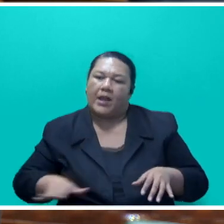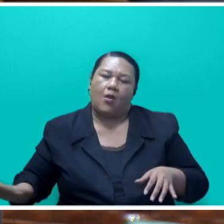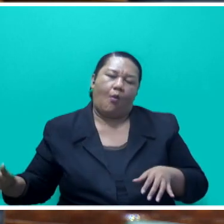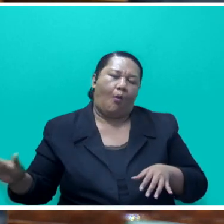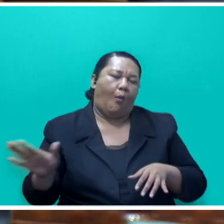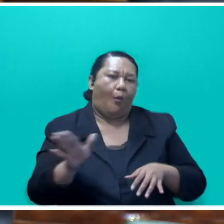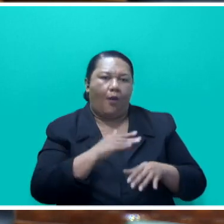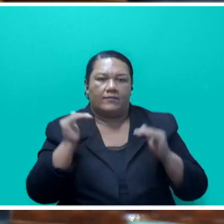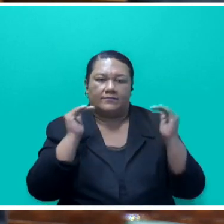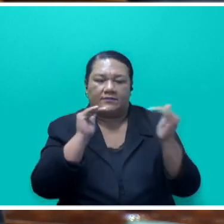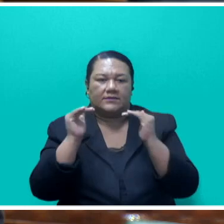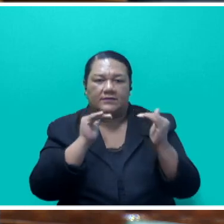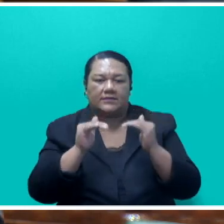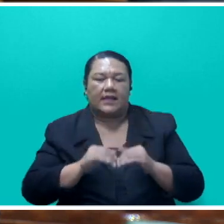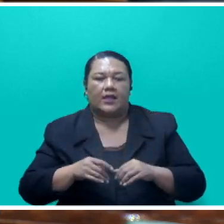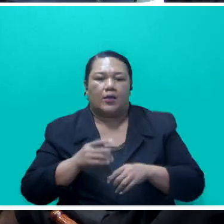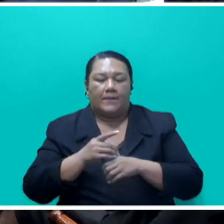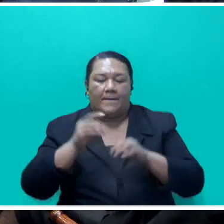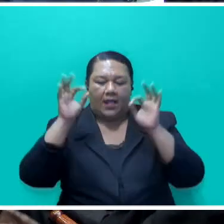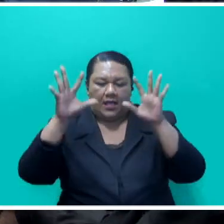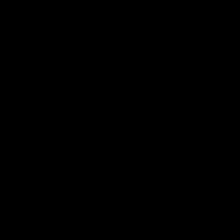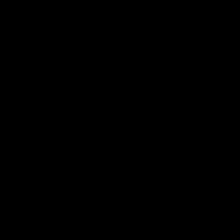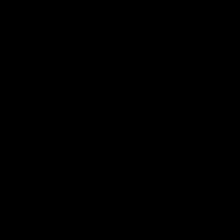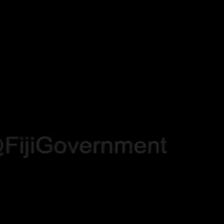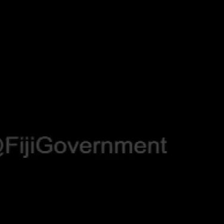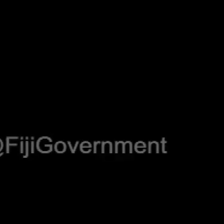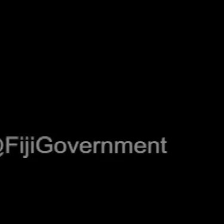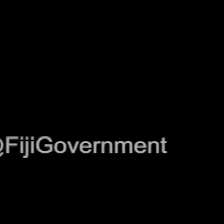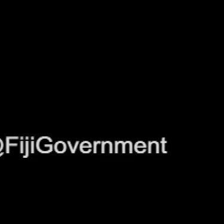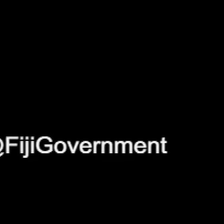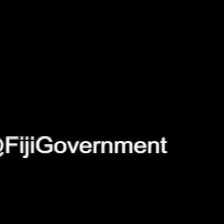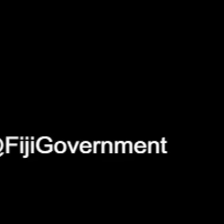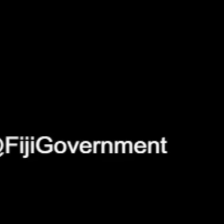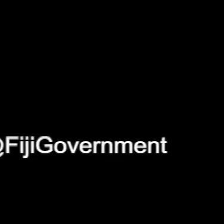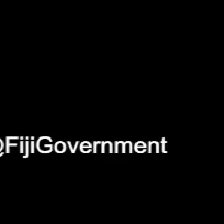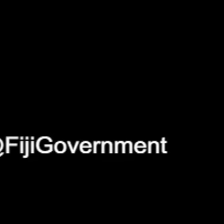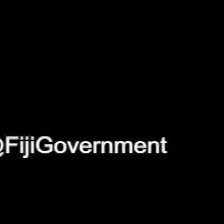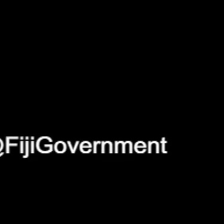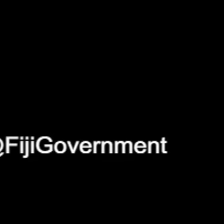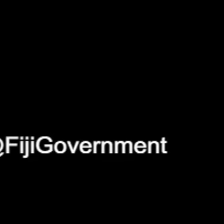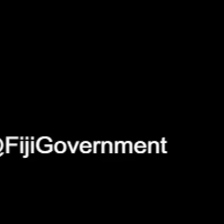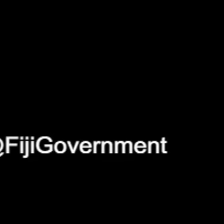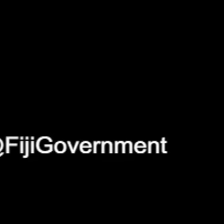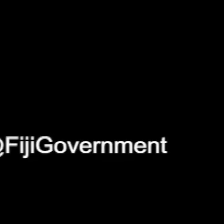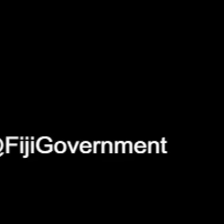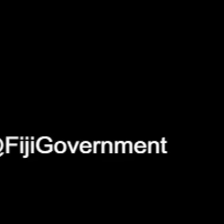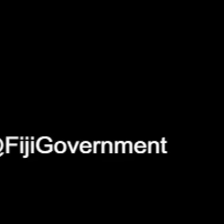constitutional. Such a model of governance, power sharing, is a most appropriate prescription of a diverse